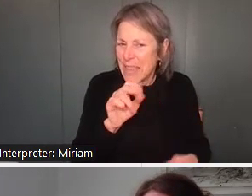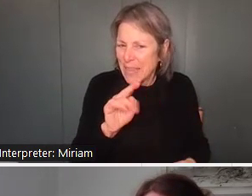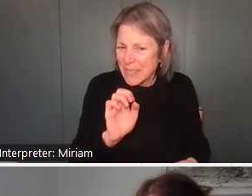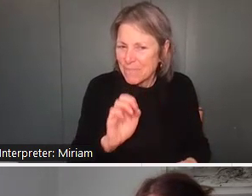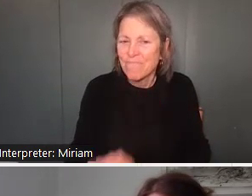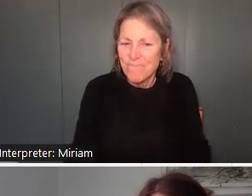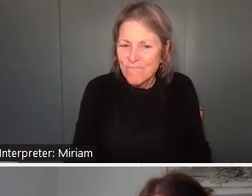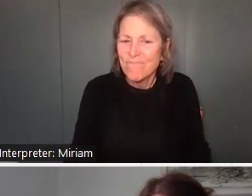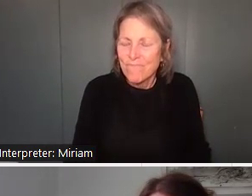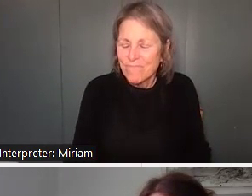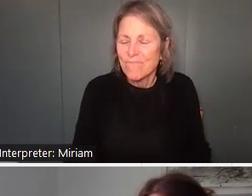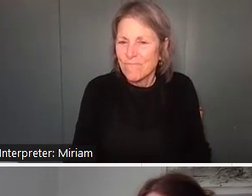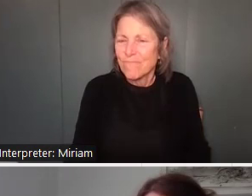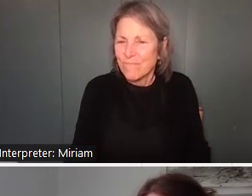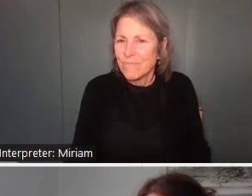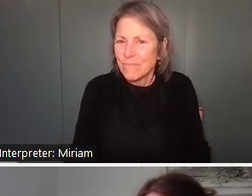would be,